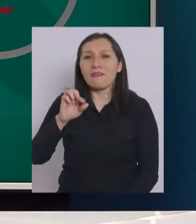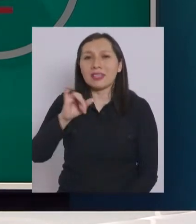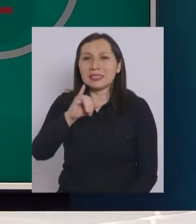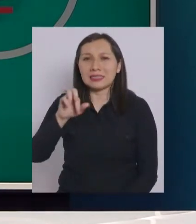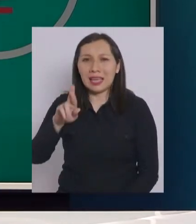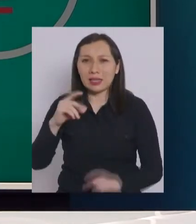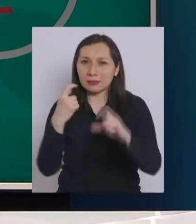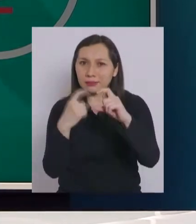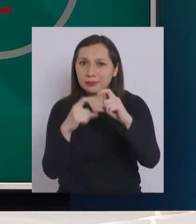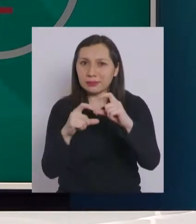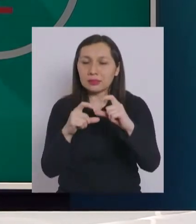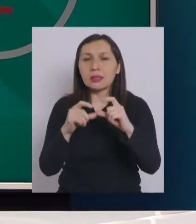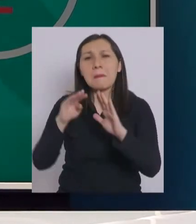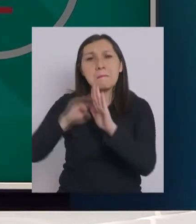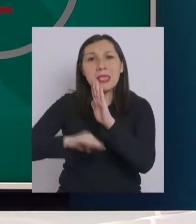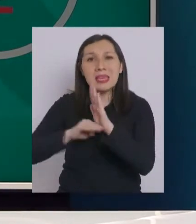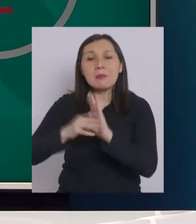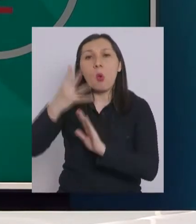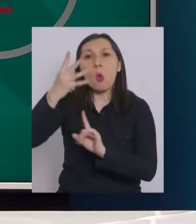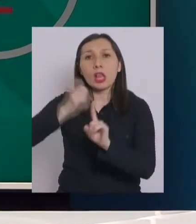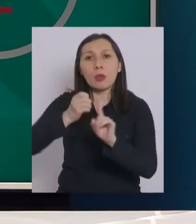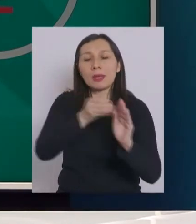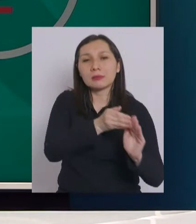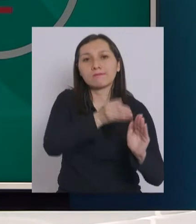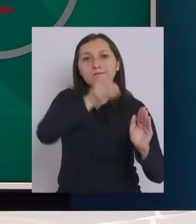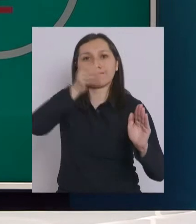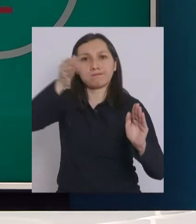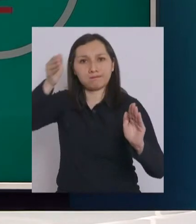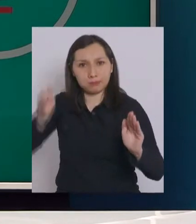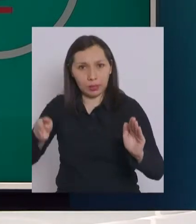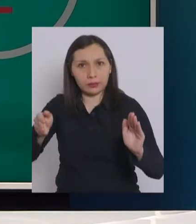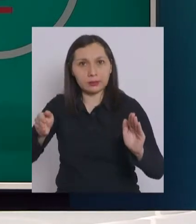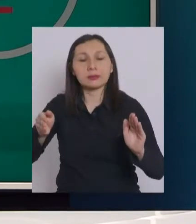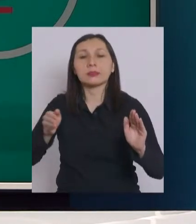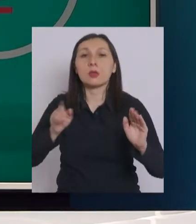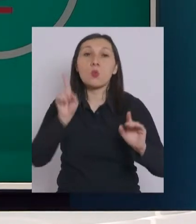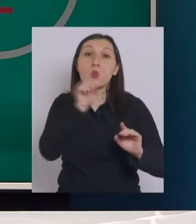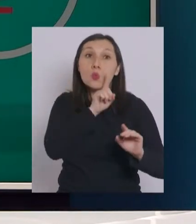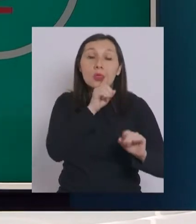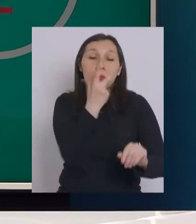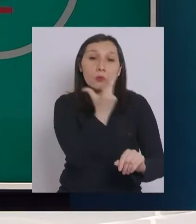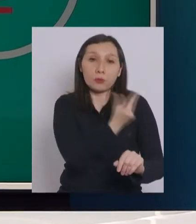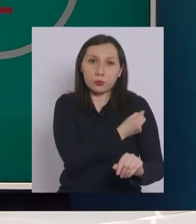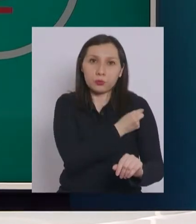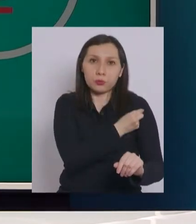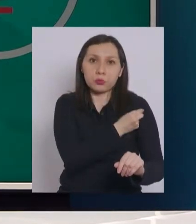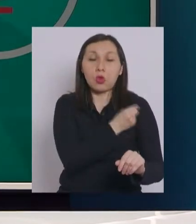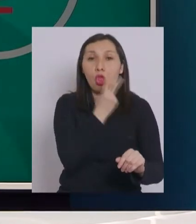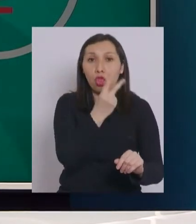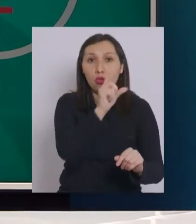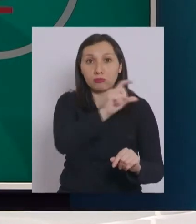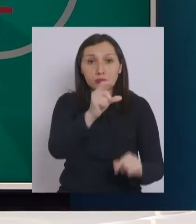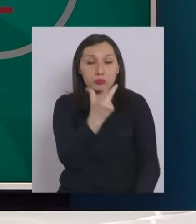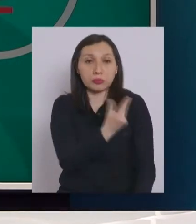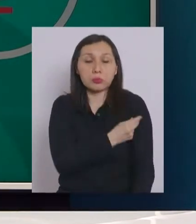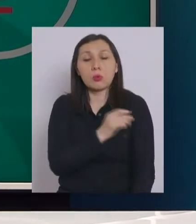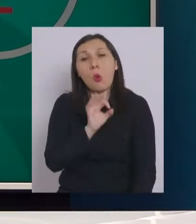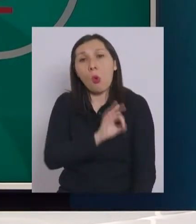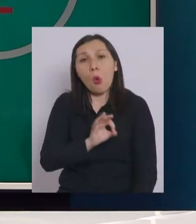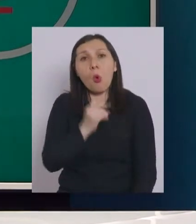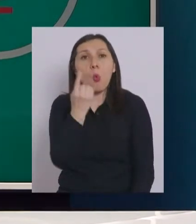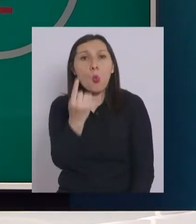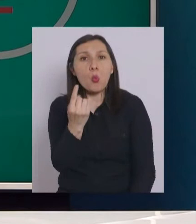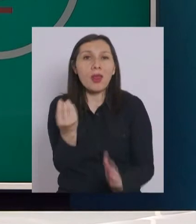vaccine and will be applied with a minimum interval of 4 months between the last dose of the regimen of 2